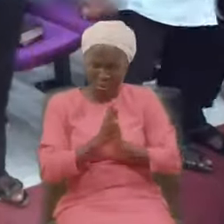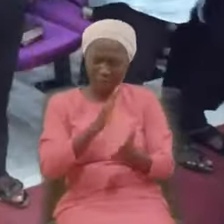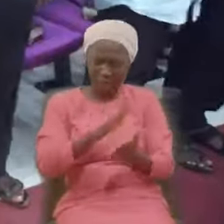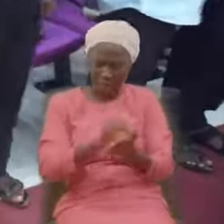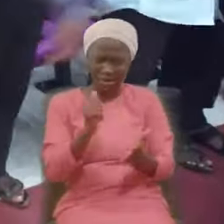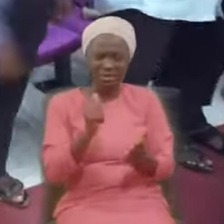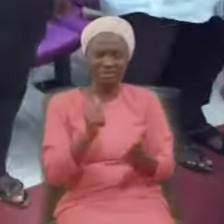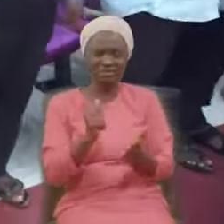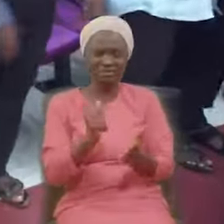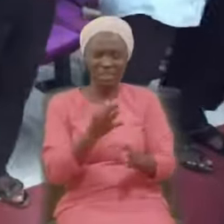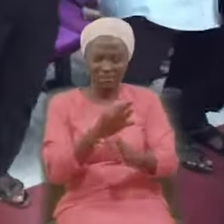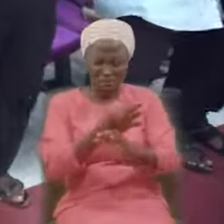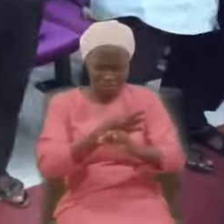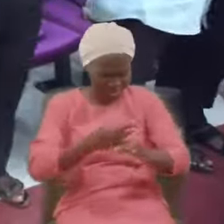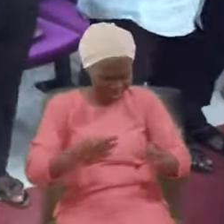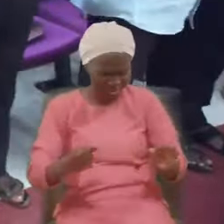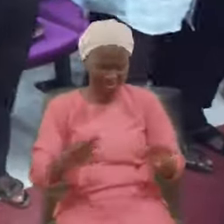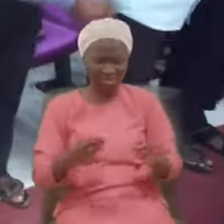Free.